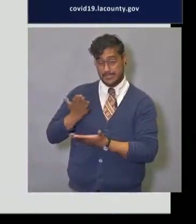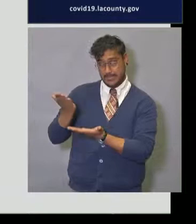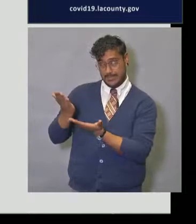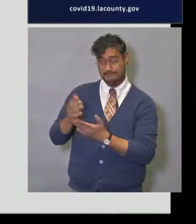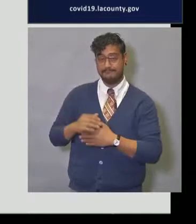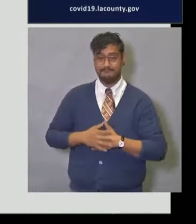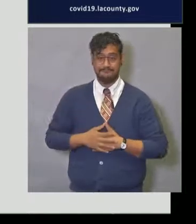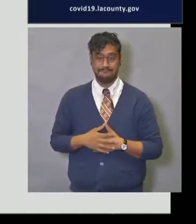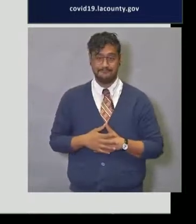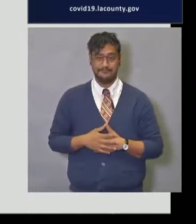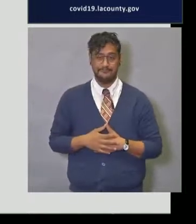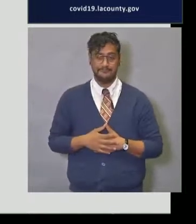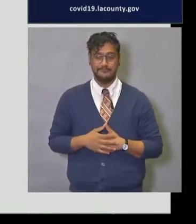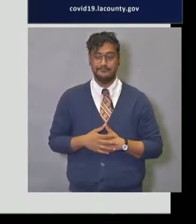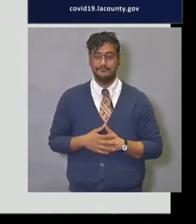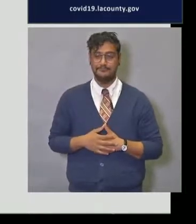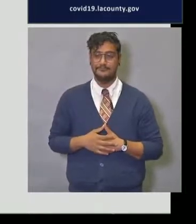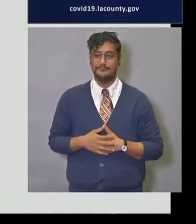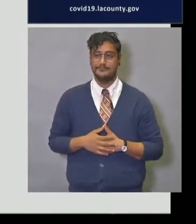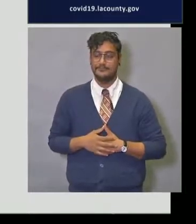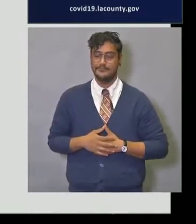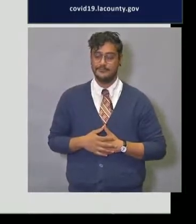ahead.